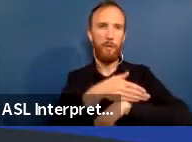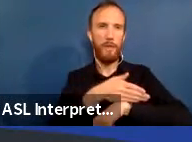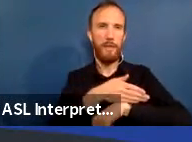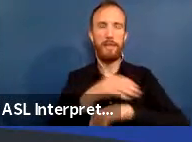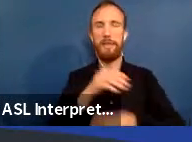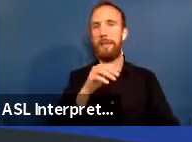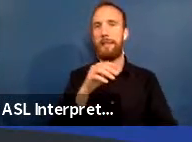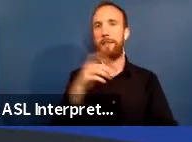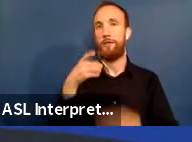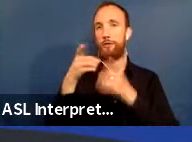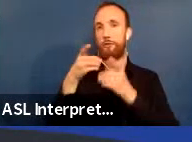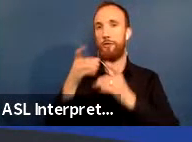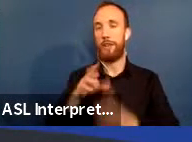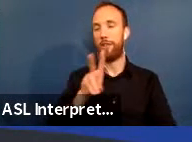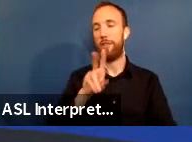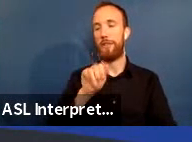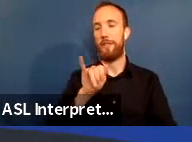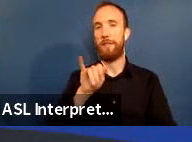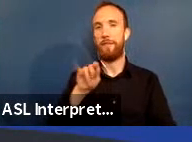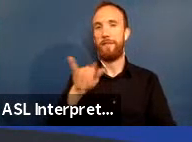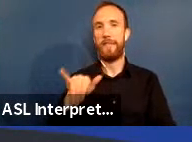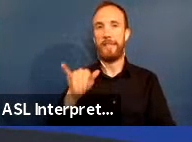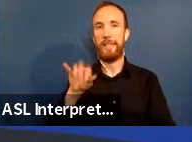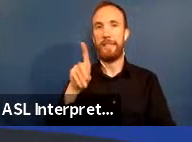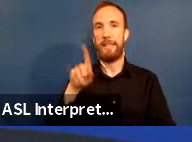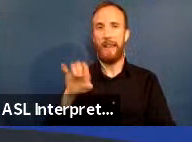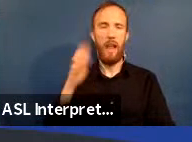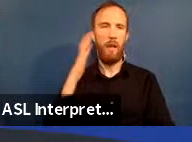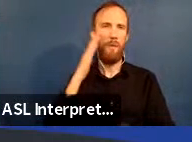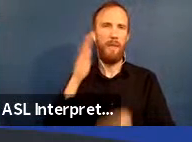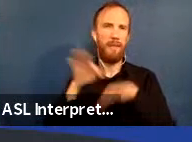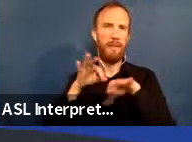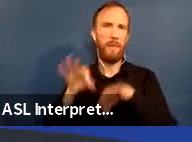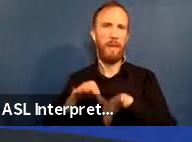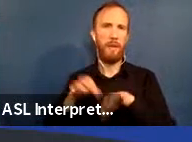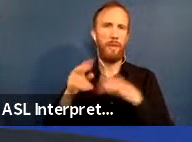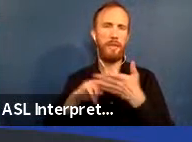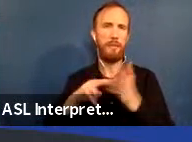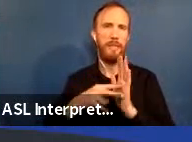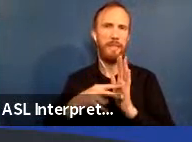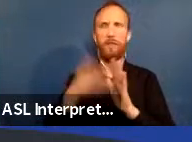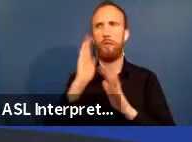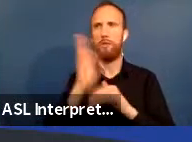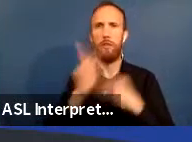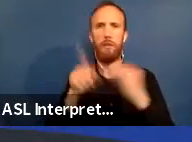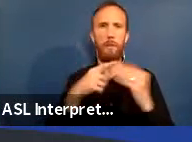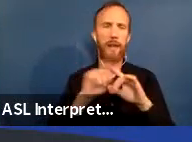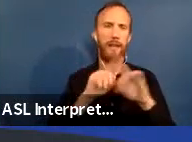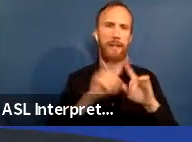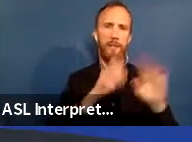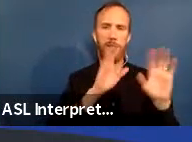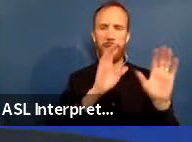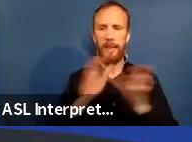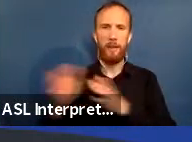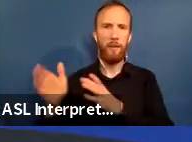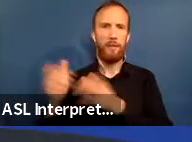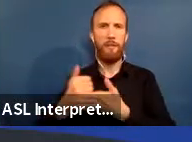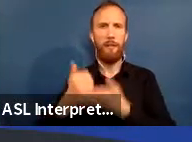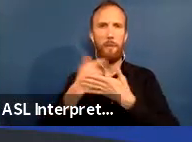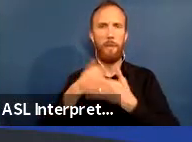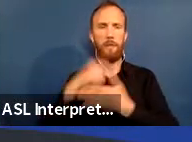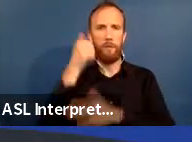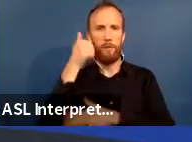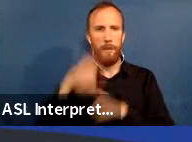some examples of what that means. She's going to express, just what the categories are, and that'll help to jog some of our memory around that. And